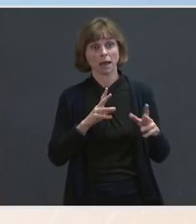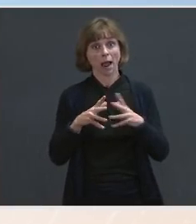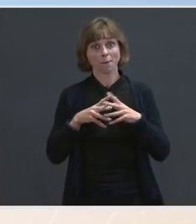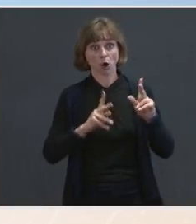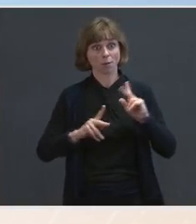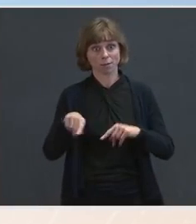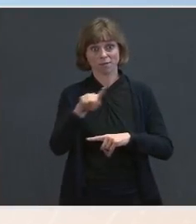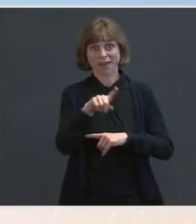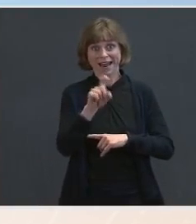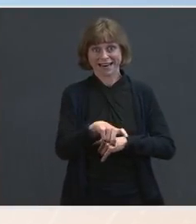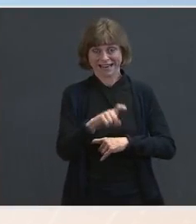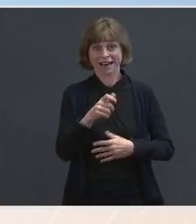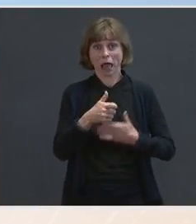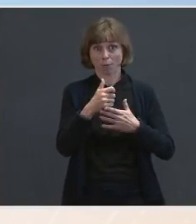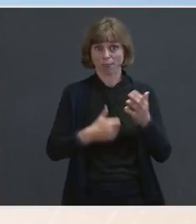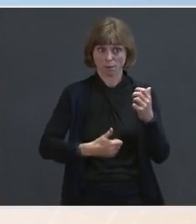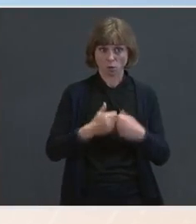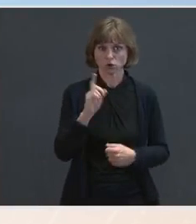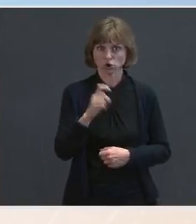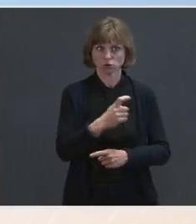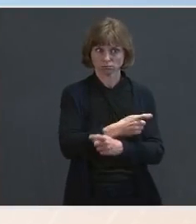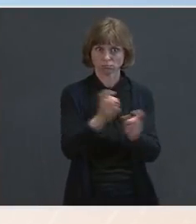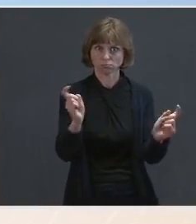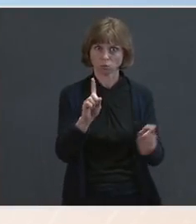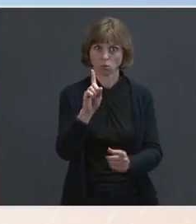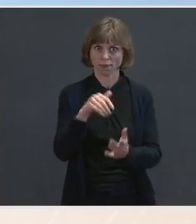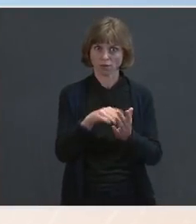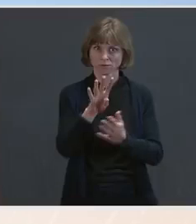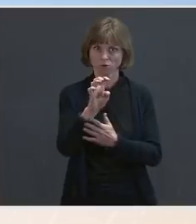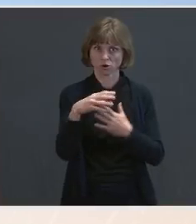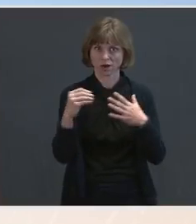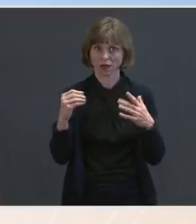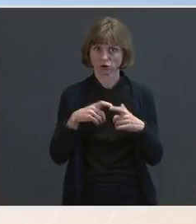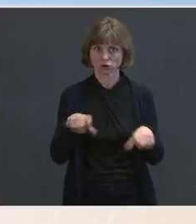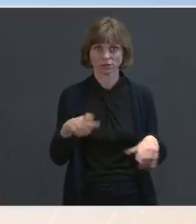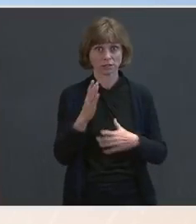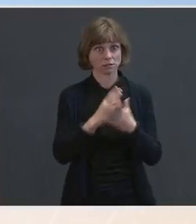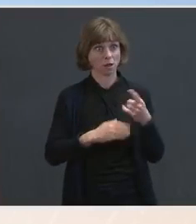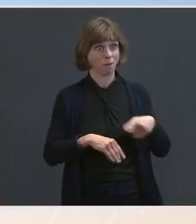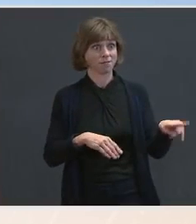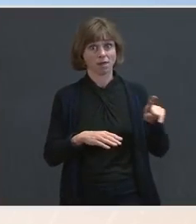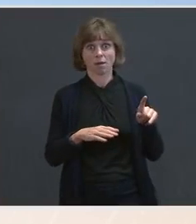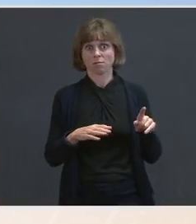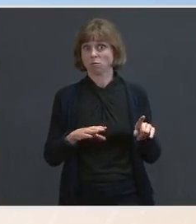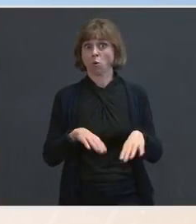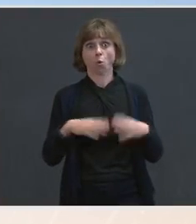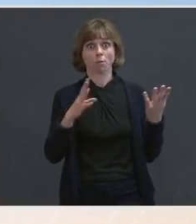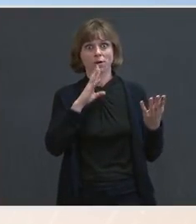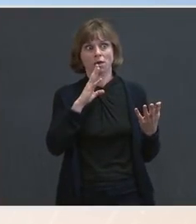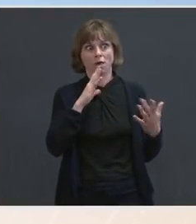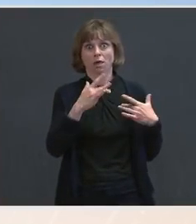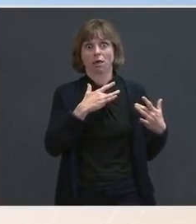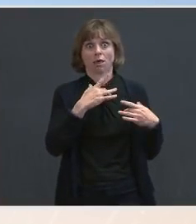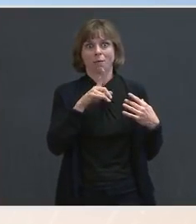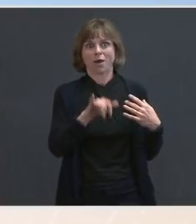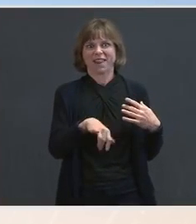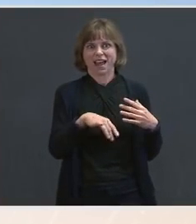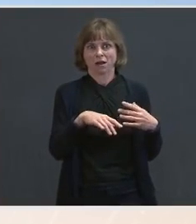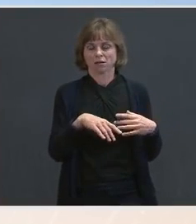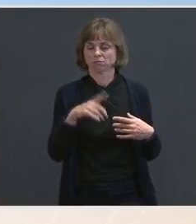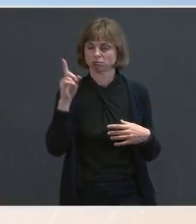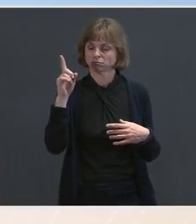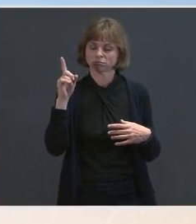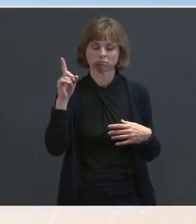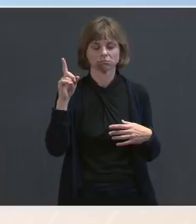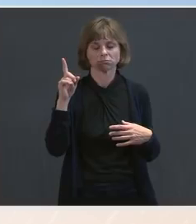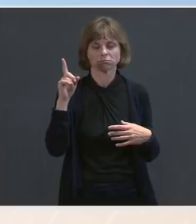should get $1,400 checks. There were some who spoke openly about their concern about that. And he has been very clear that state and